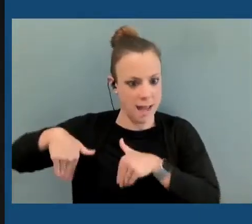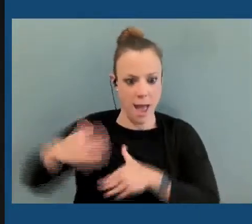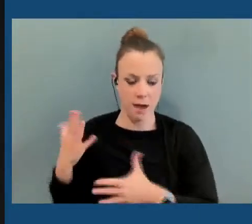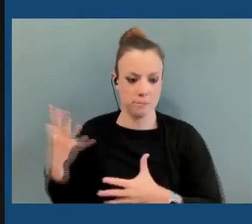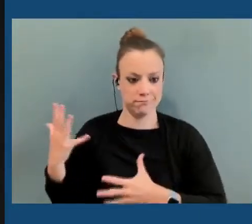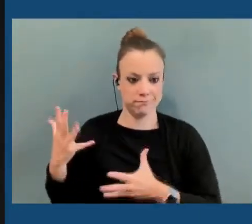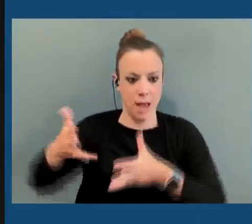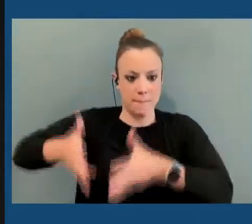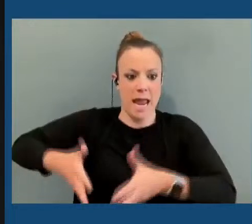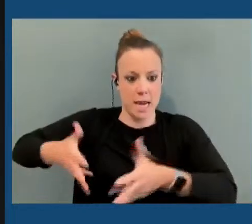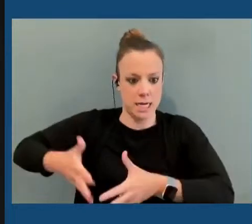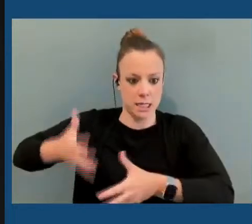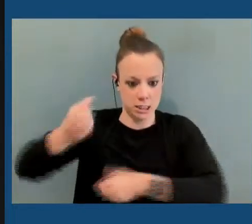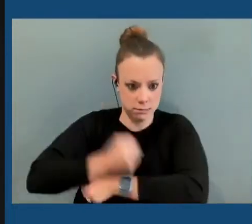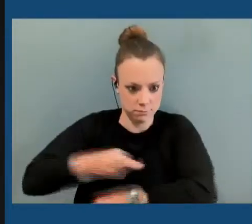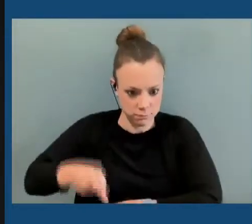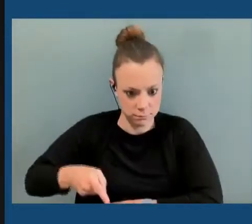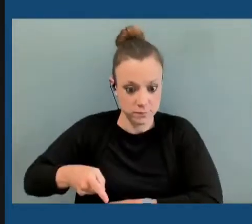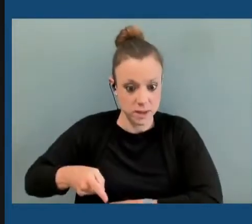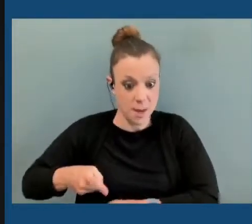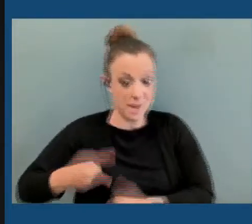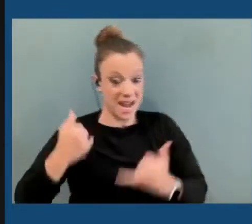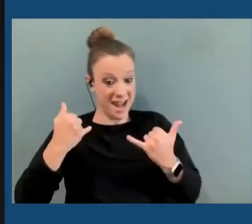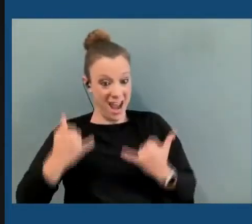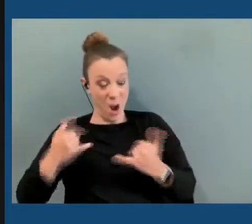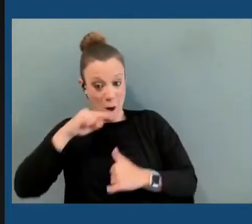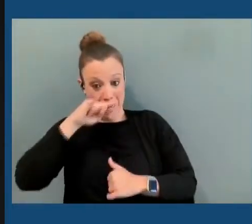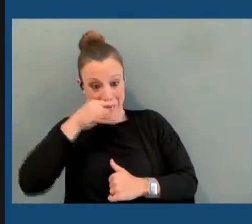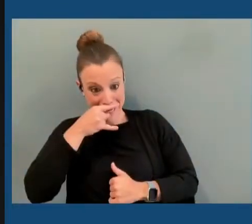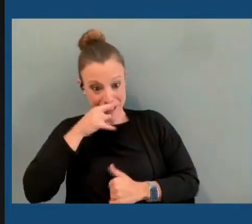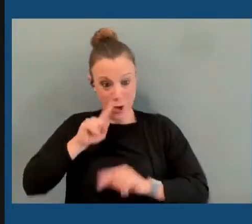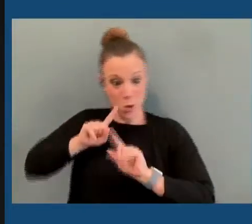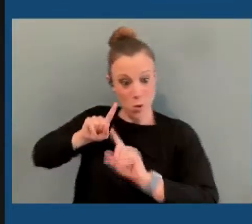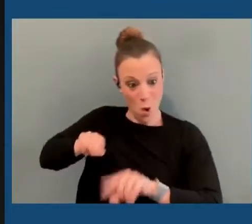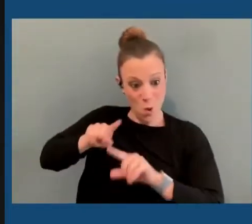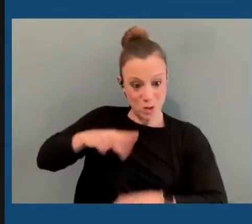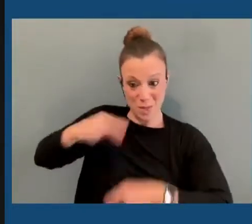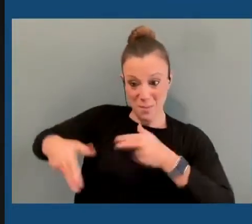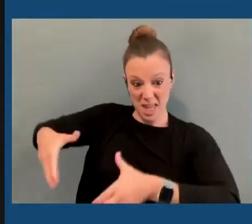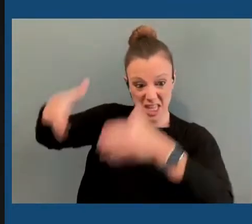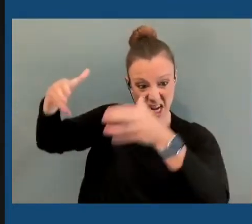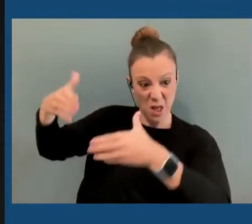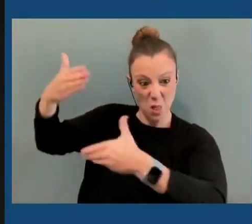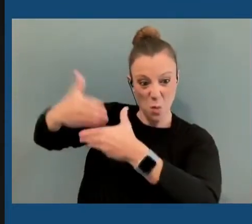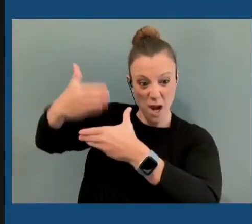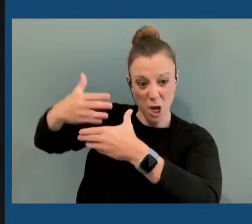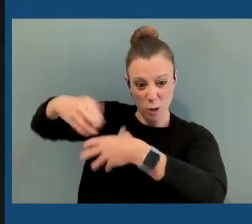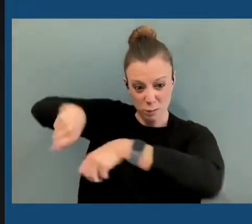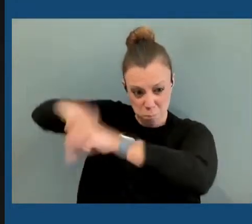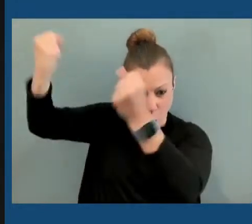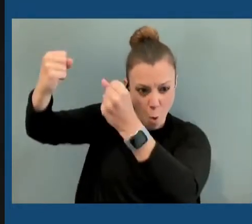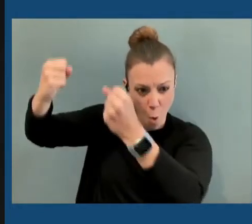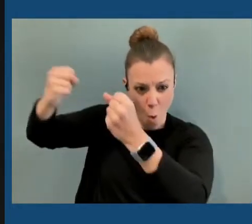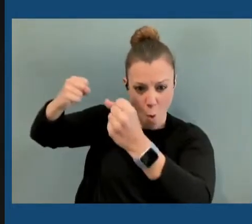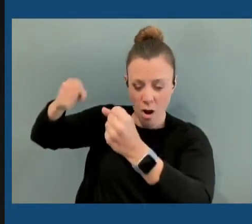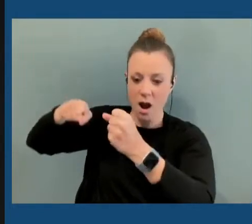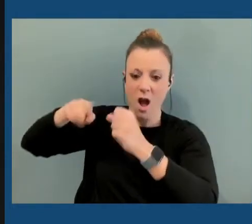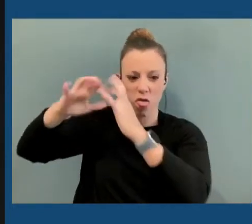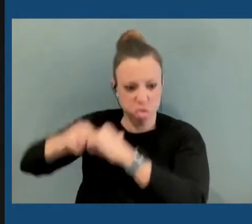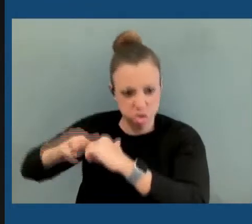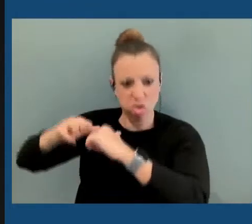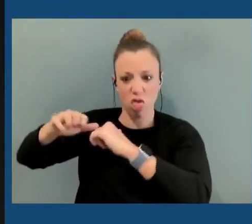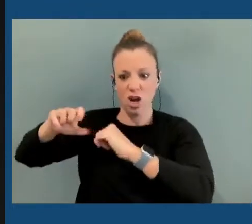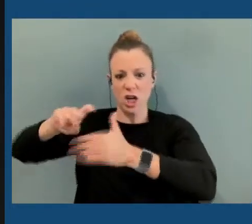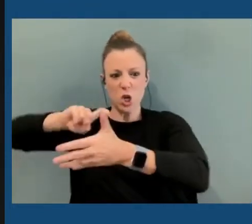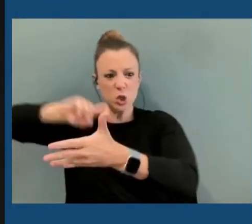kids are going there now and seeing that, the graffiti and the windows gone, that is disheartening. It's very disheartening. So